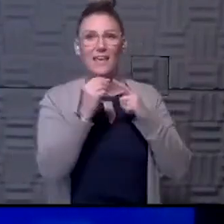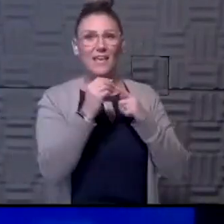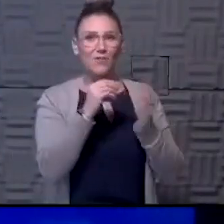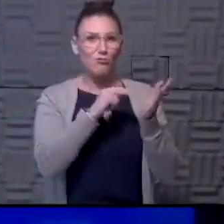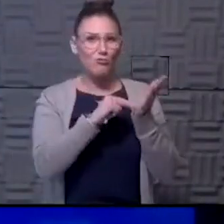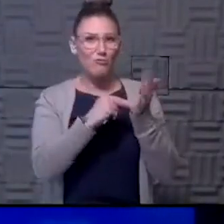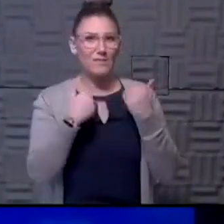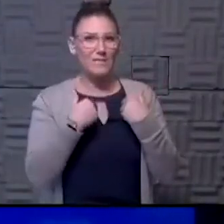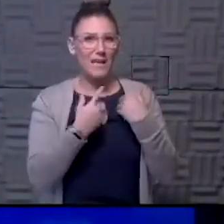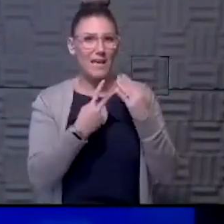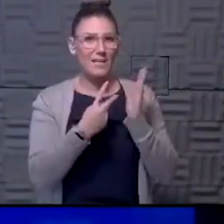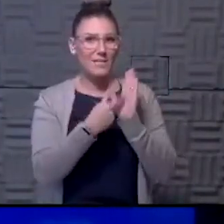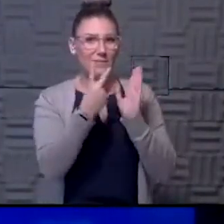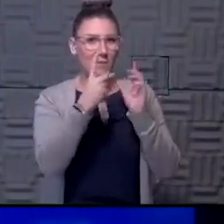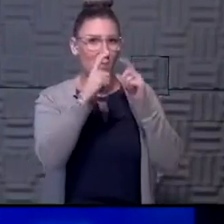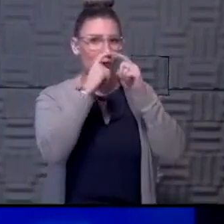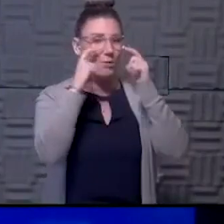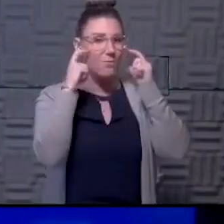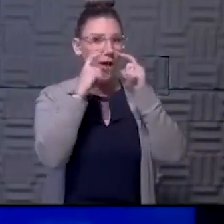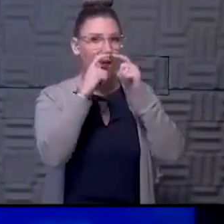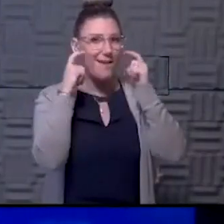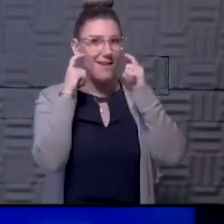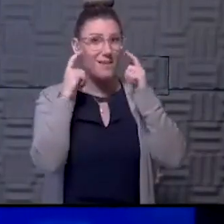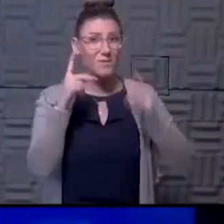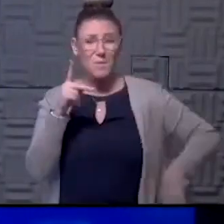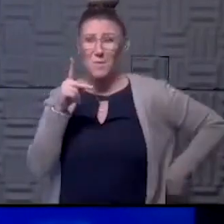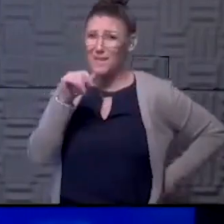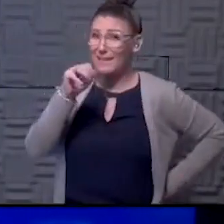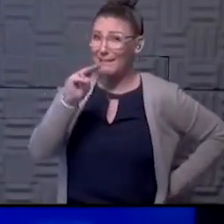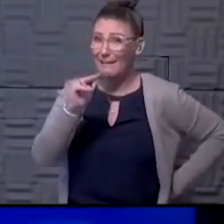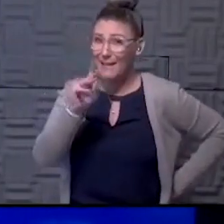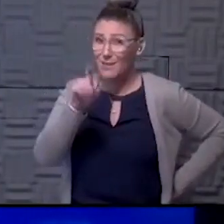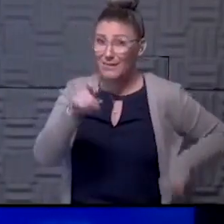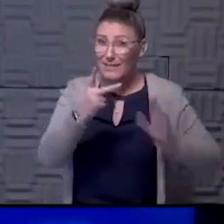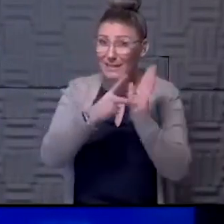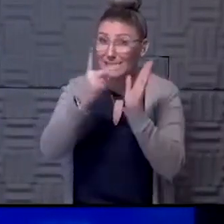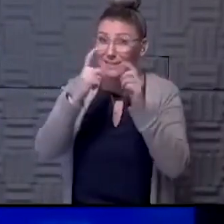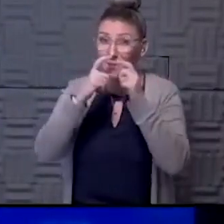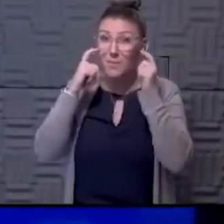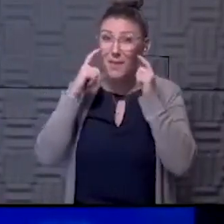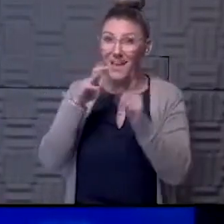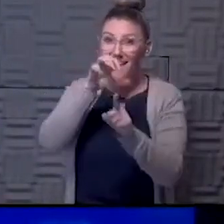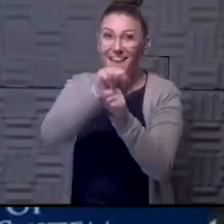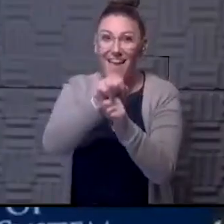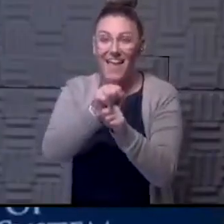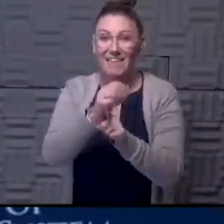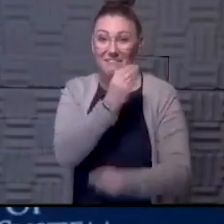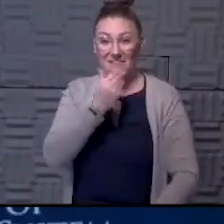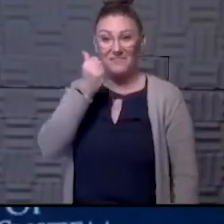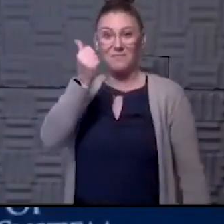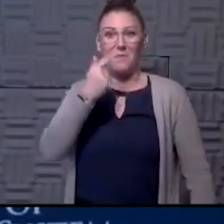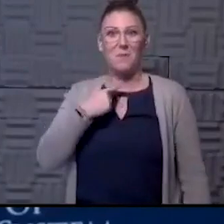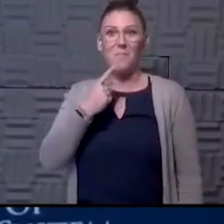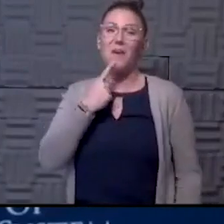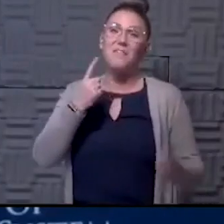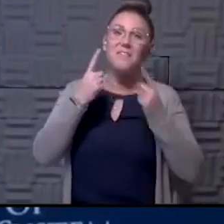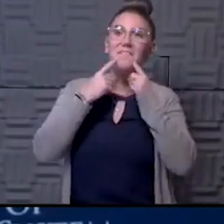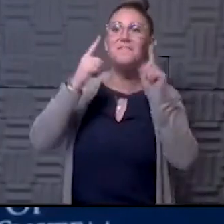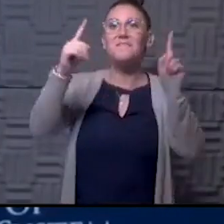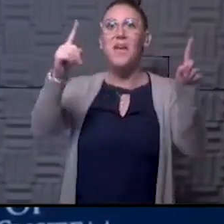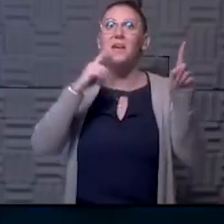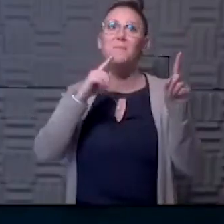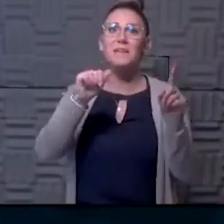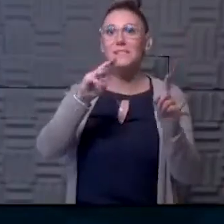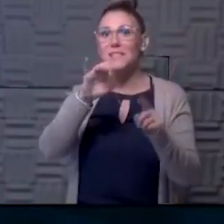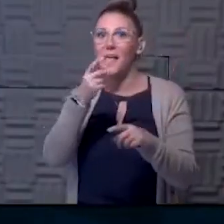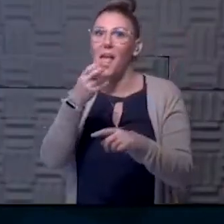masks on. Should we double mask? Oh, Kim, what do you think? That was a pretty good catch. It was. That's even better than my famous Amos chocolate chip cookies, which I